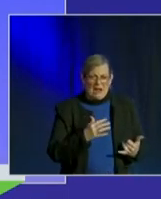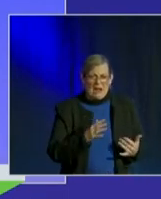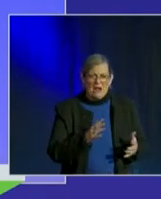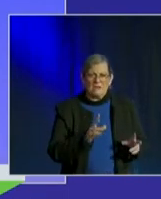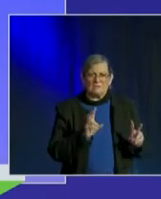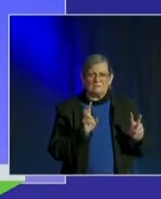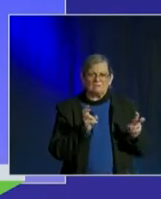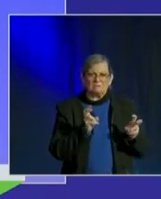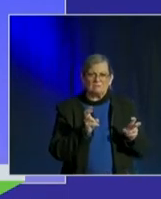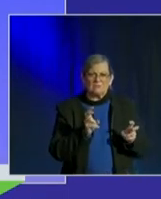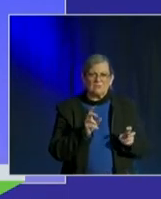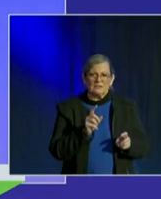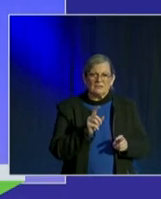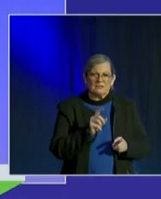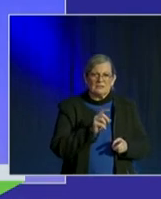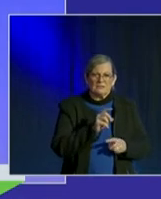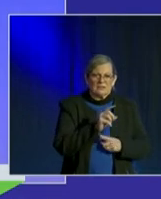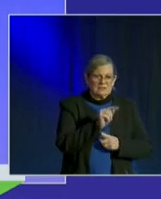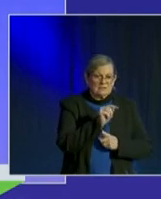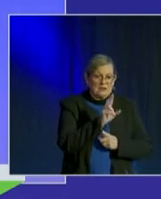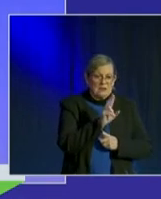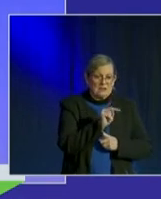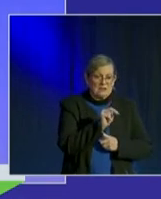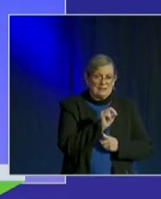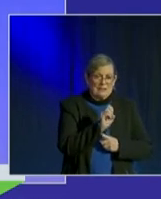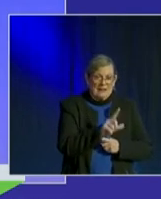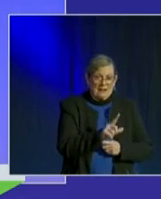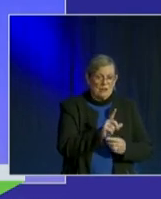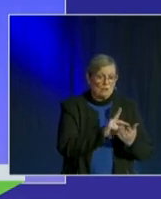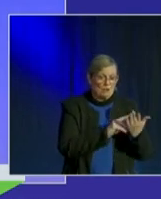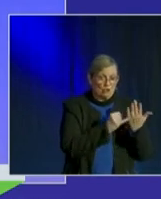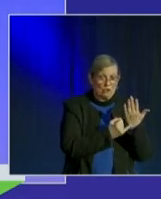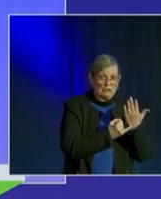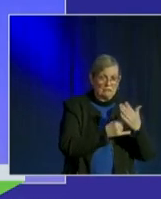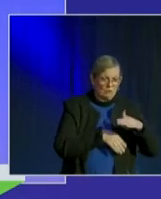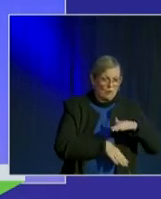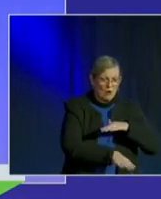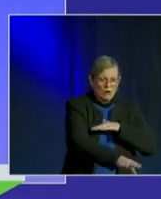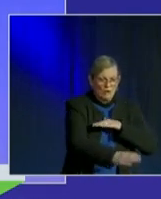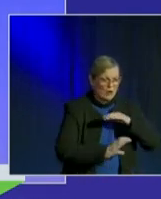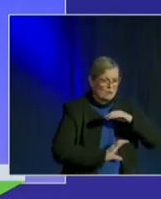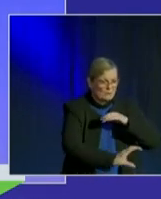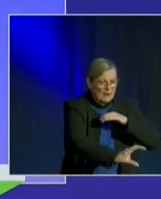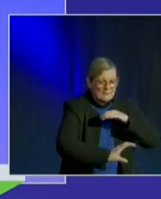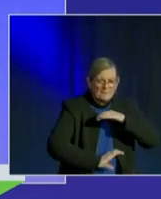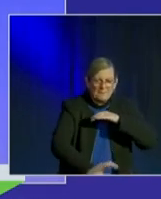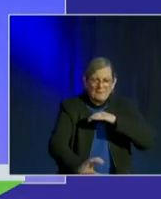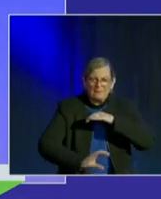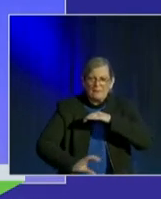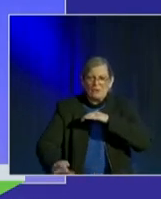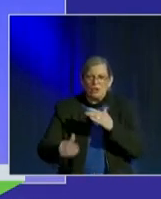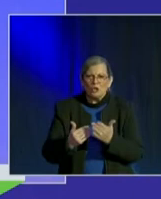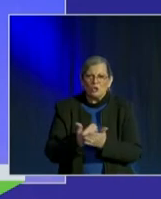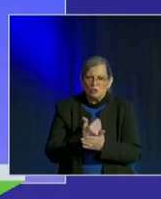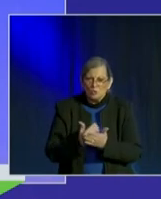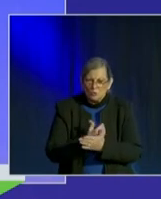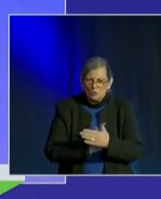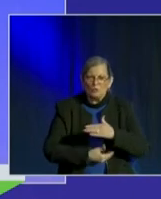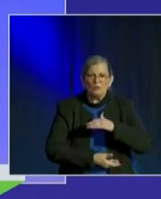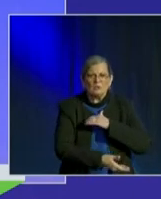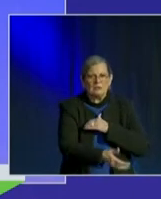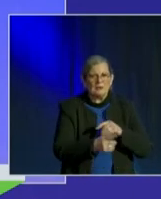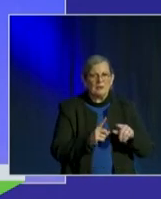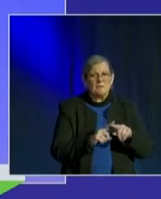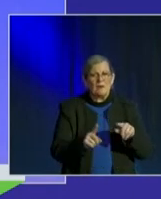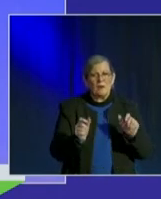will also provide us with additional capacity. But unfortunately, with climate change, we're probably not going to be able to address